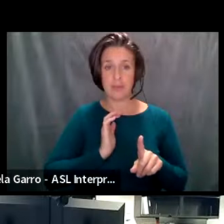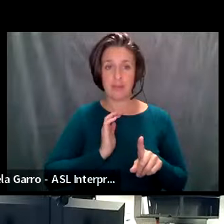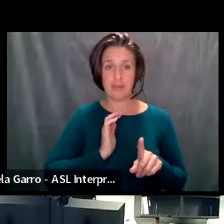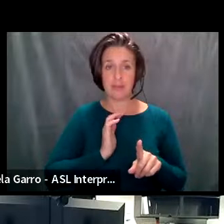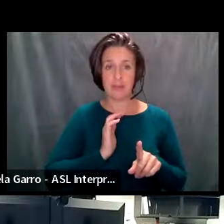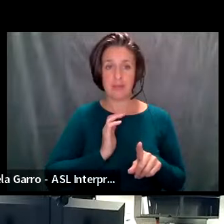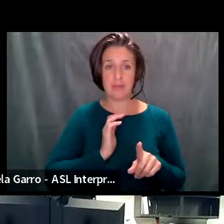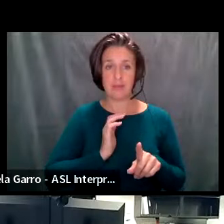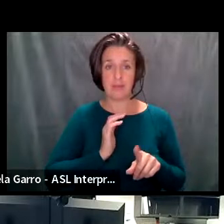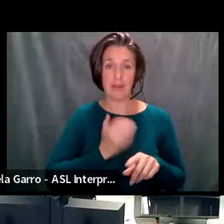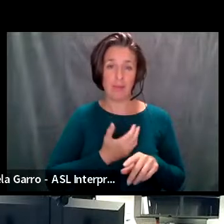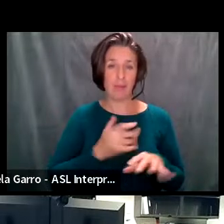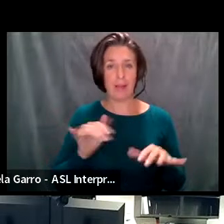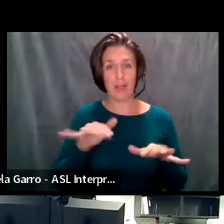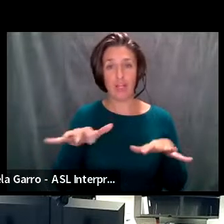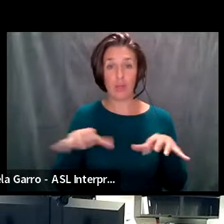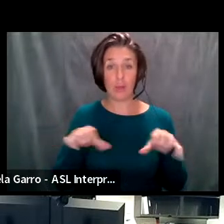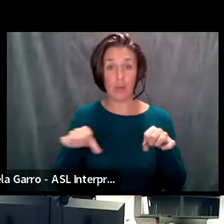they called? Earthquake.